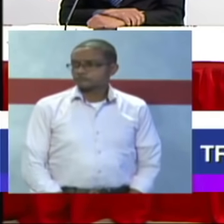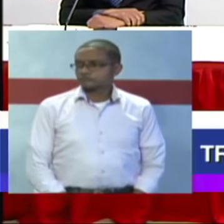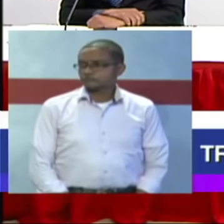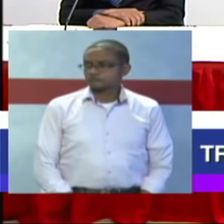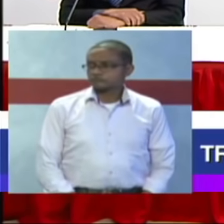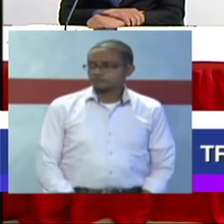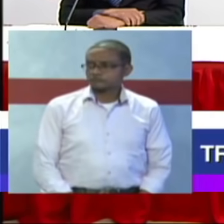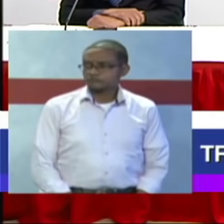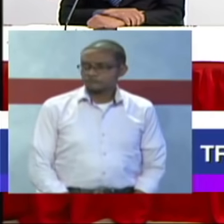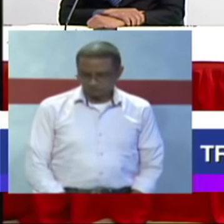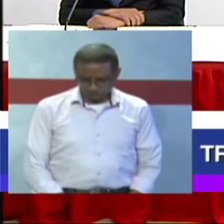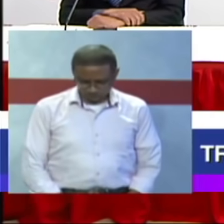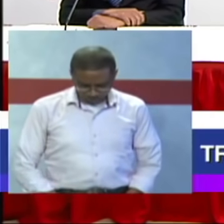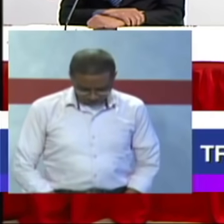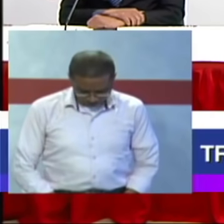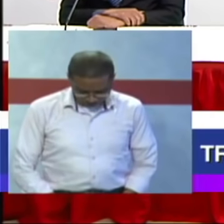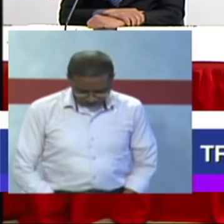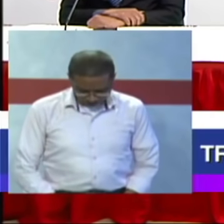Okay.